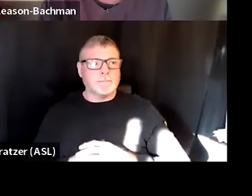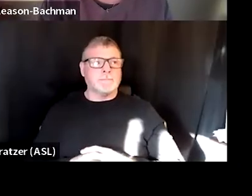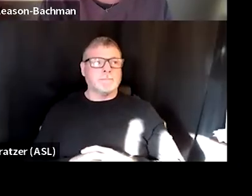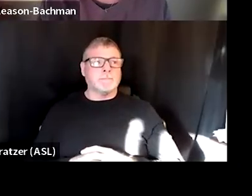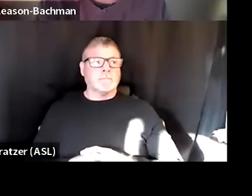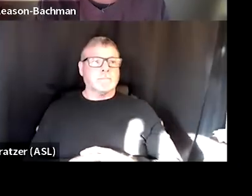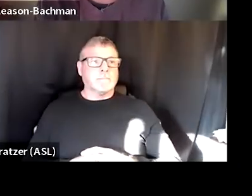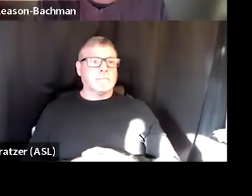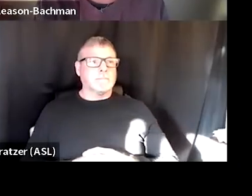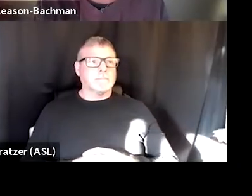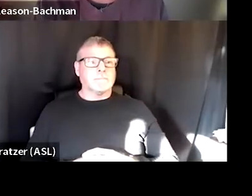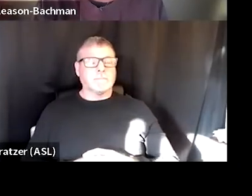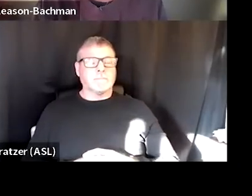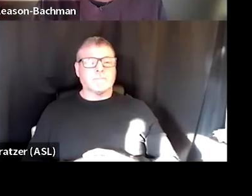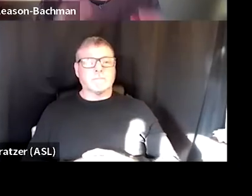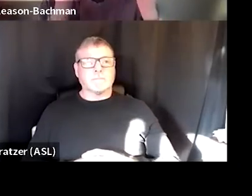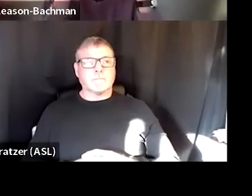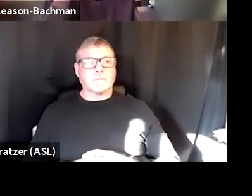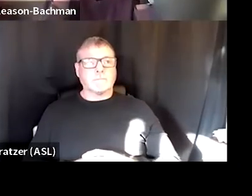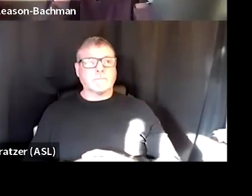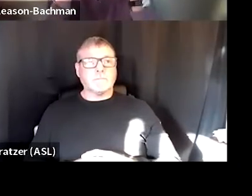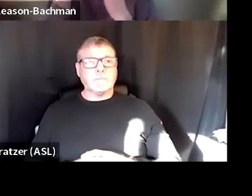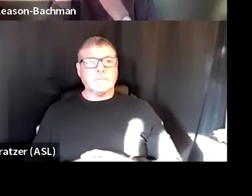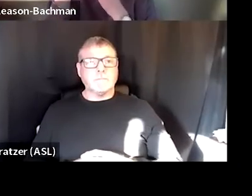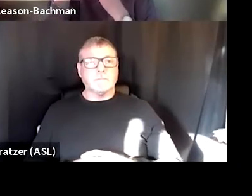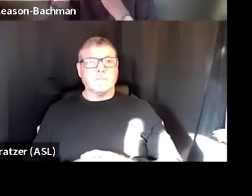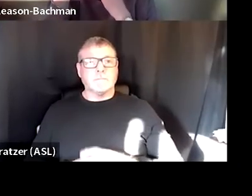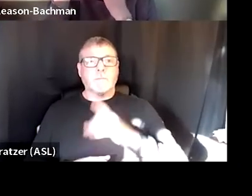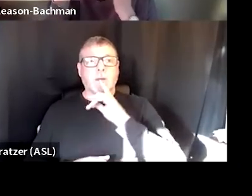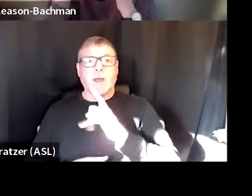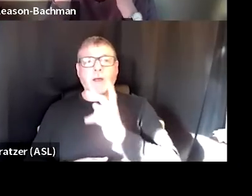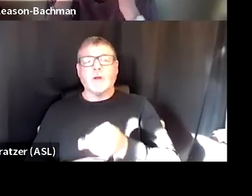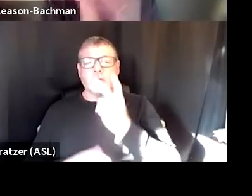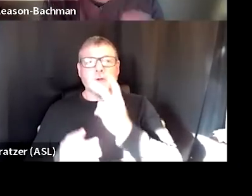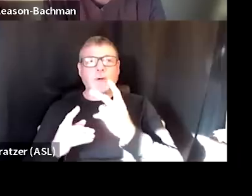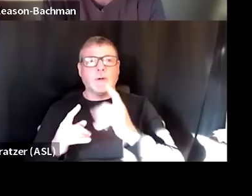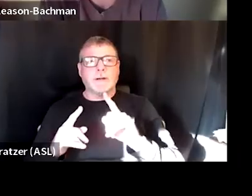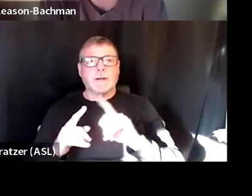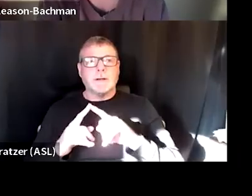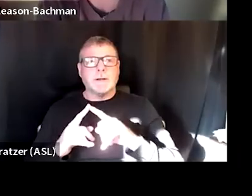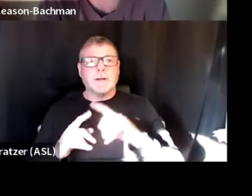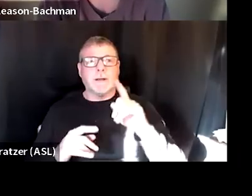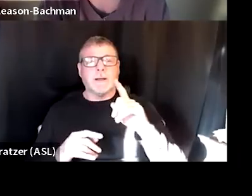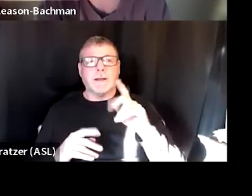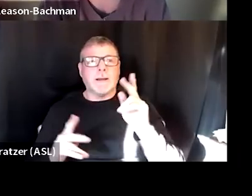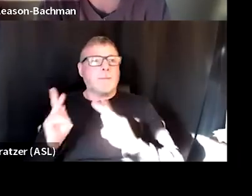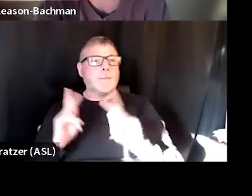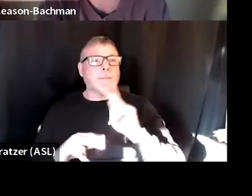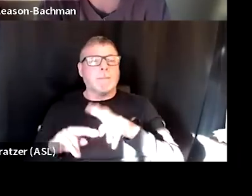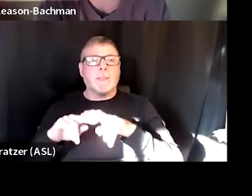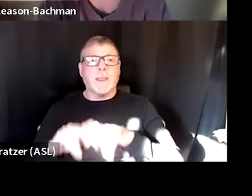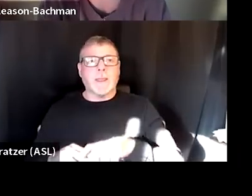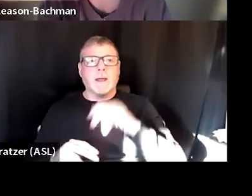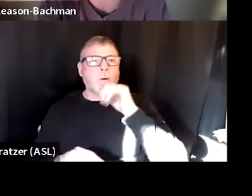person? Well, there's two tell signs. Either they're just totally in denial to where they say they don't